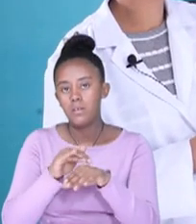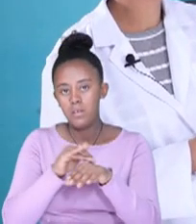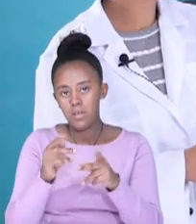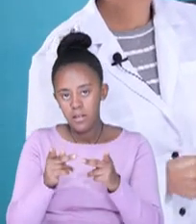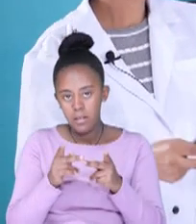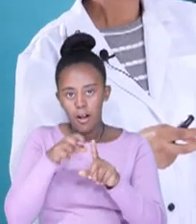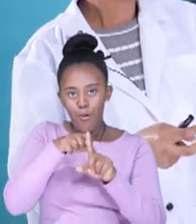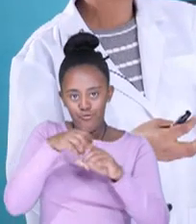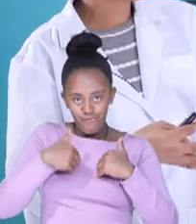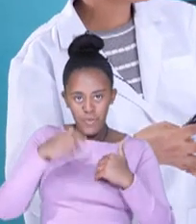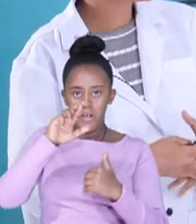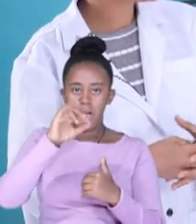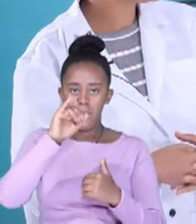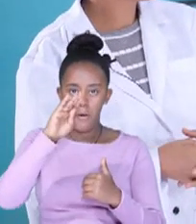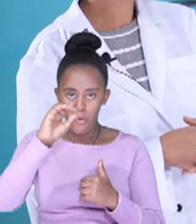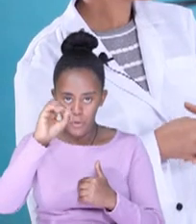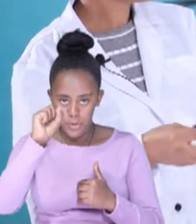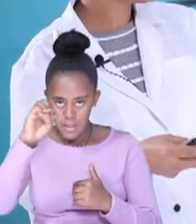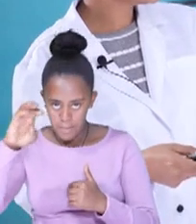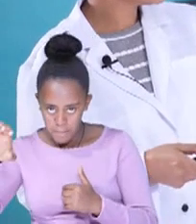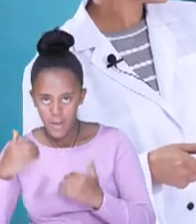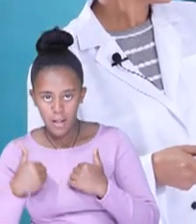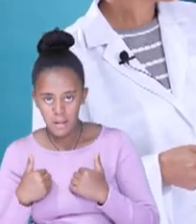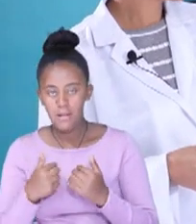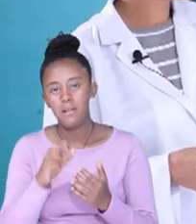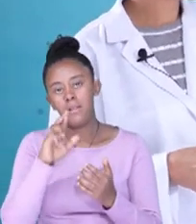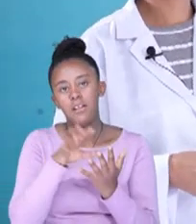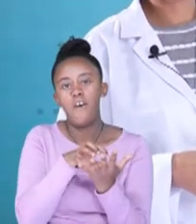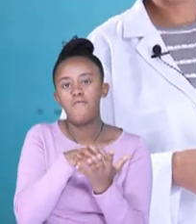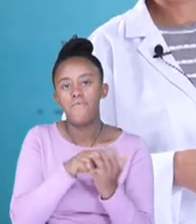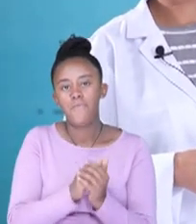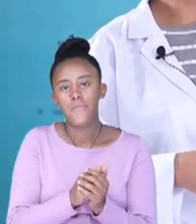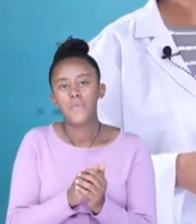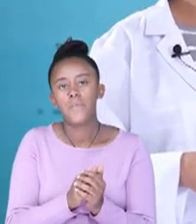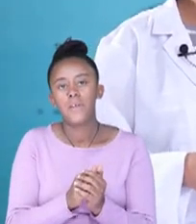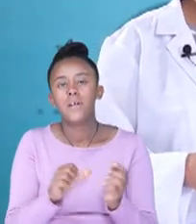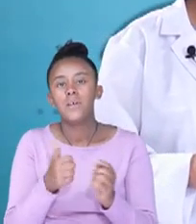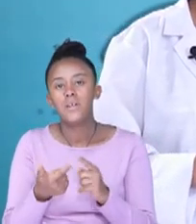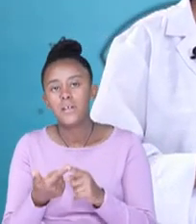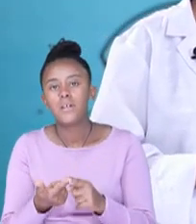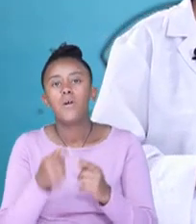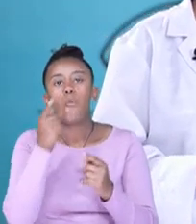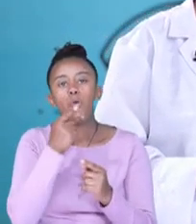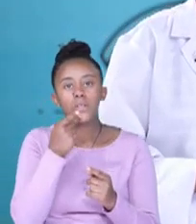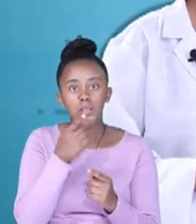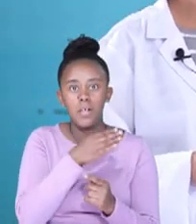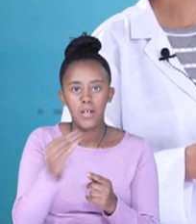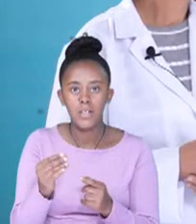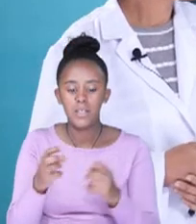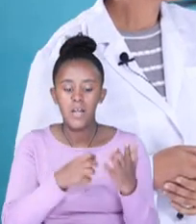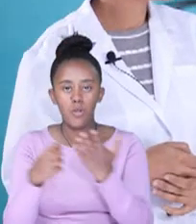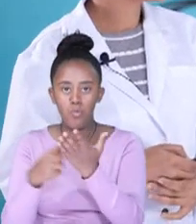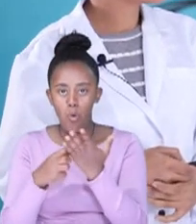endoplasmic reticulum, and their function is protein synthesis and transport. They are